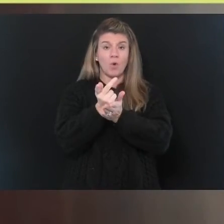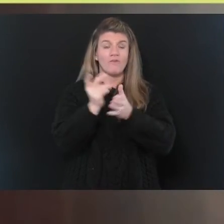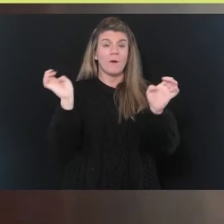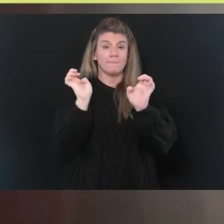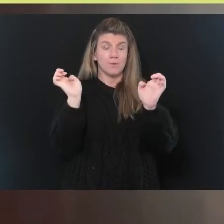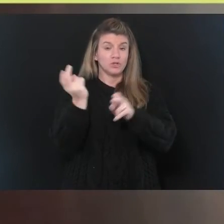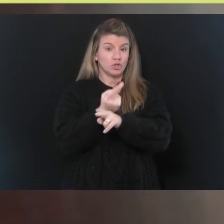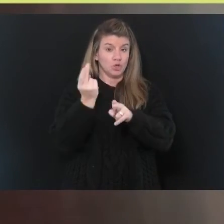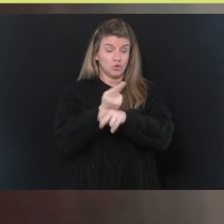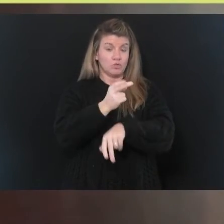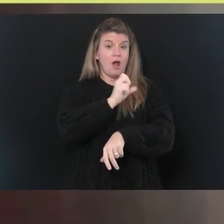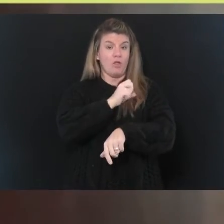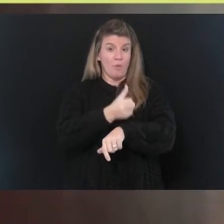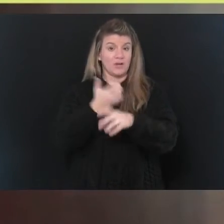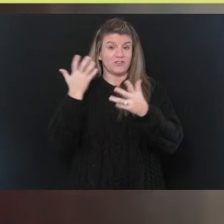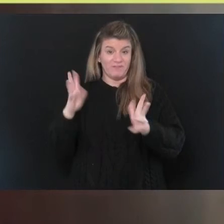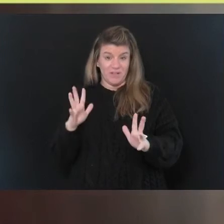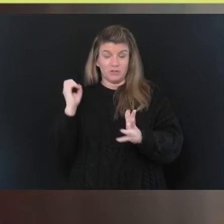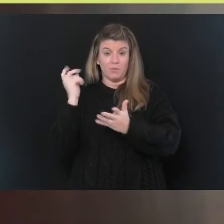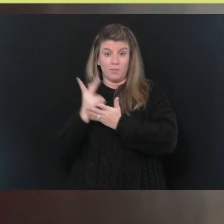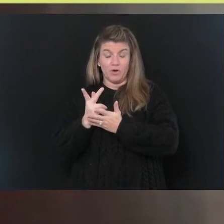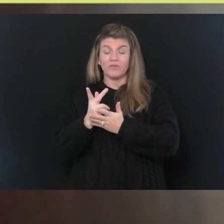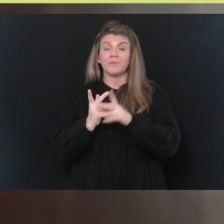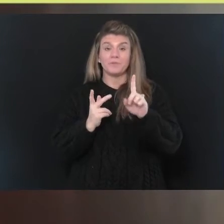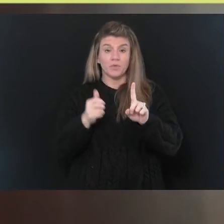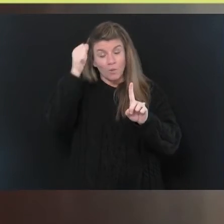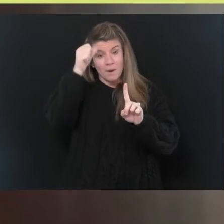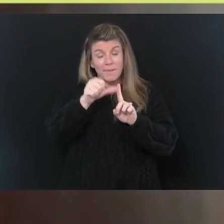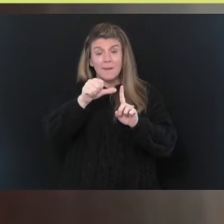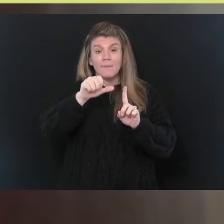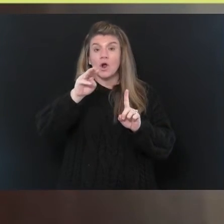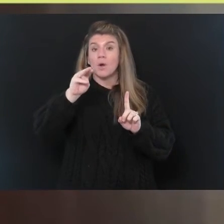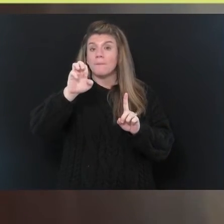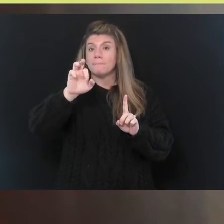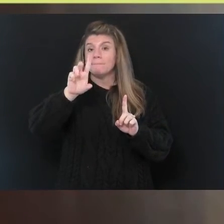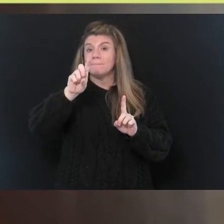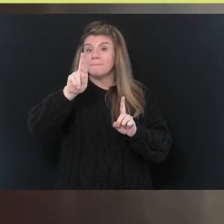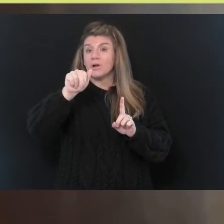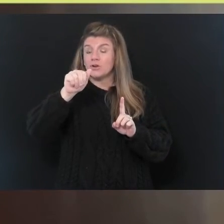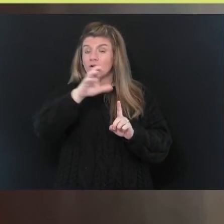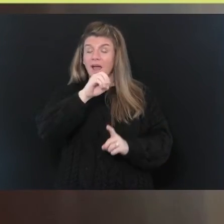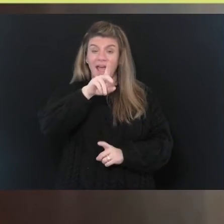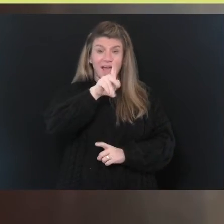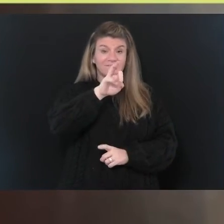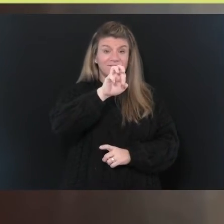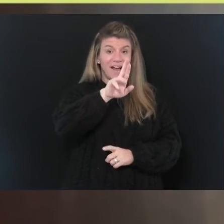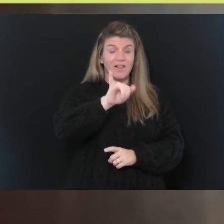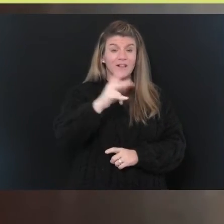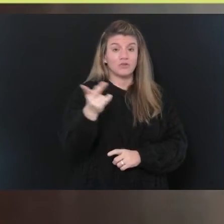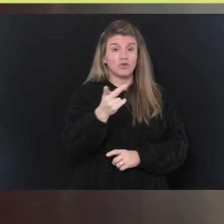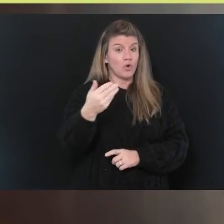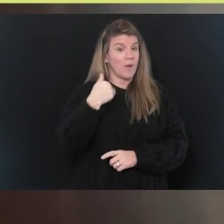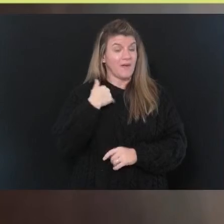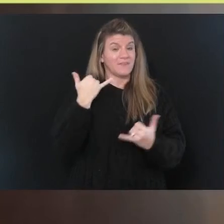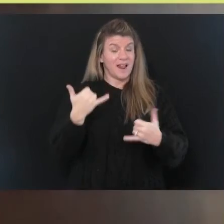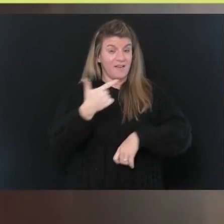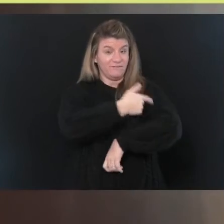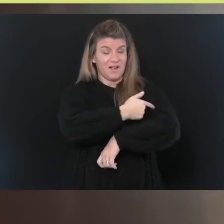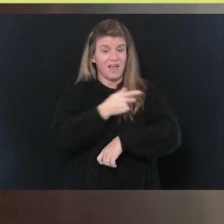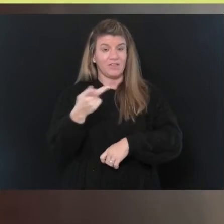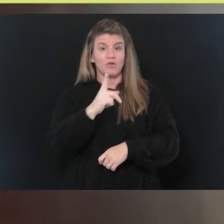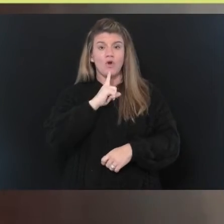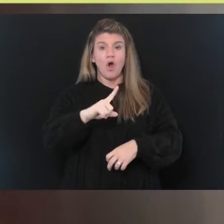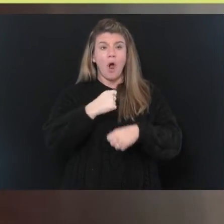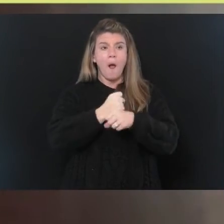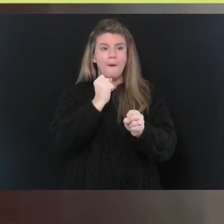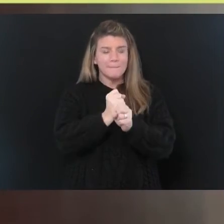use authorization. Remember, Moderna and Pfizer vaccines, which are the two vaccines that we have right now, are made